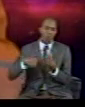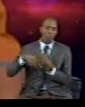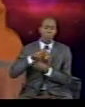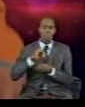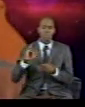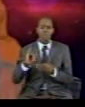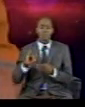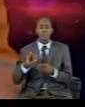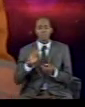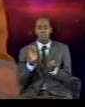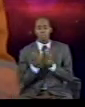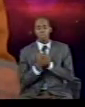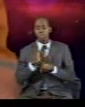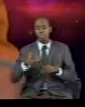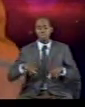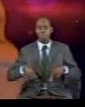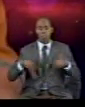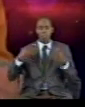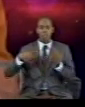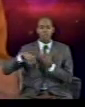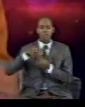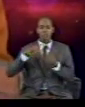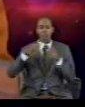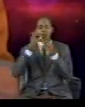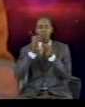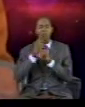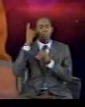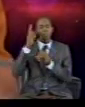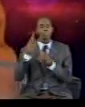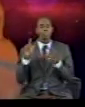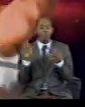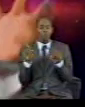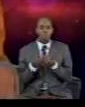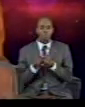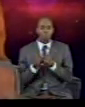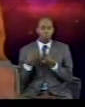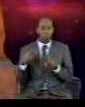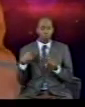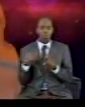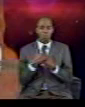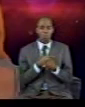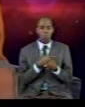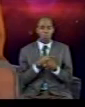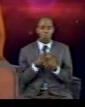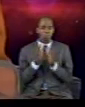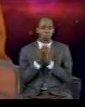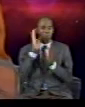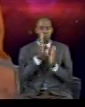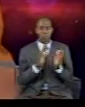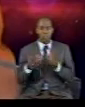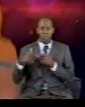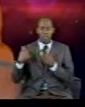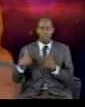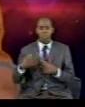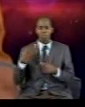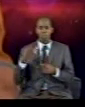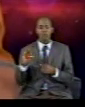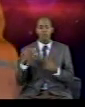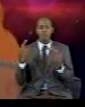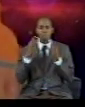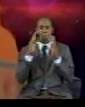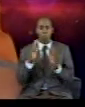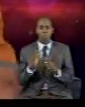Lord, as we have prayed already, prepare the heart of the sinners worldwide, globally. They will listen to